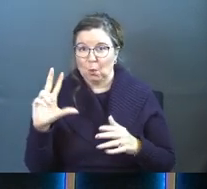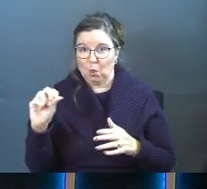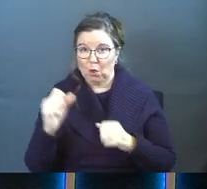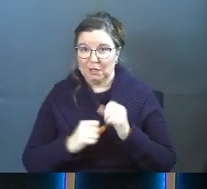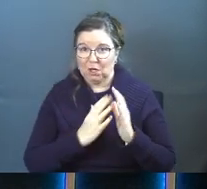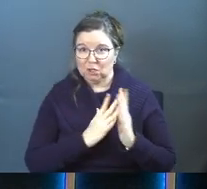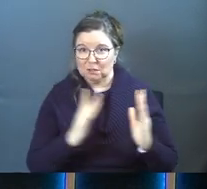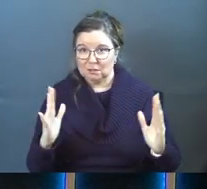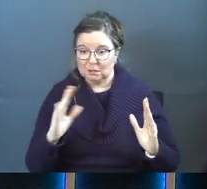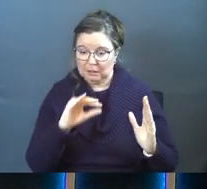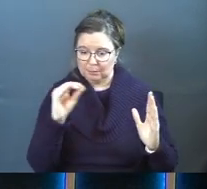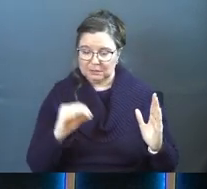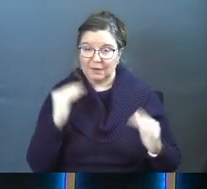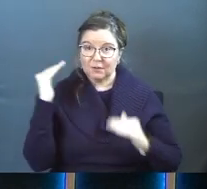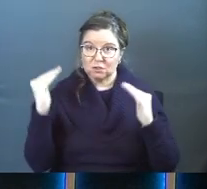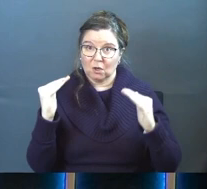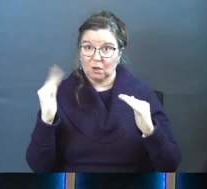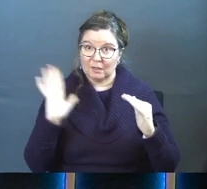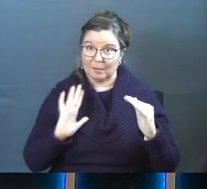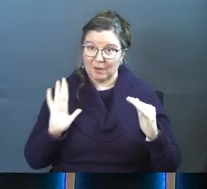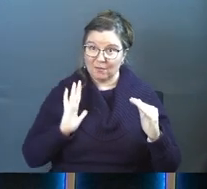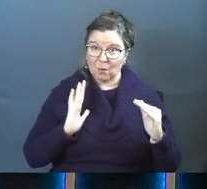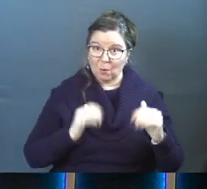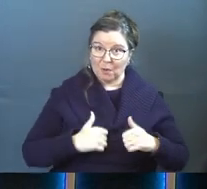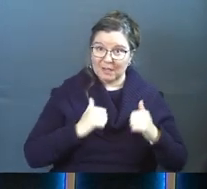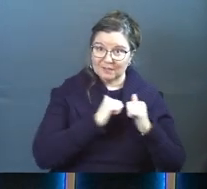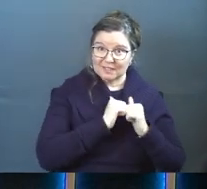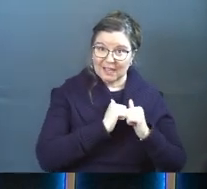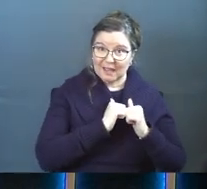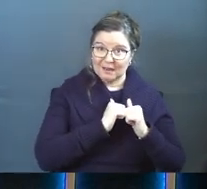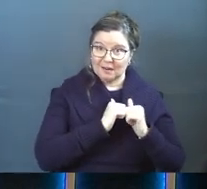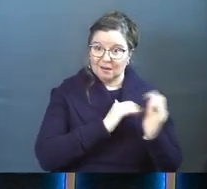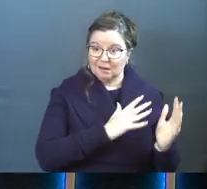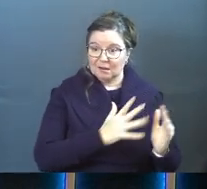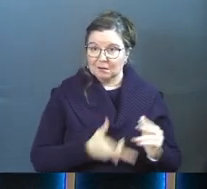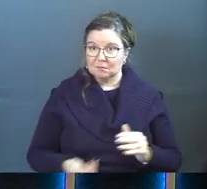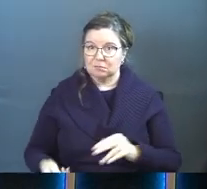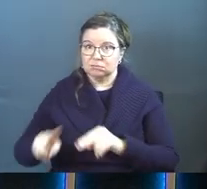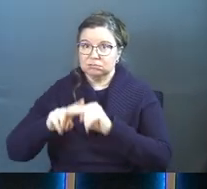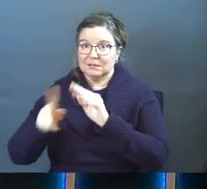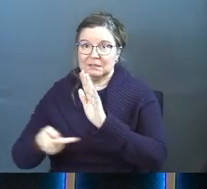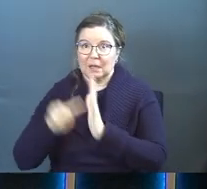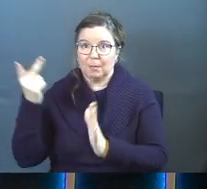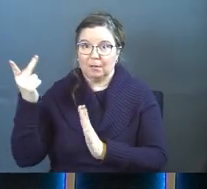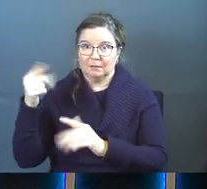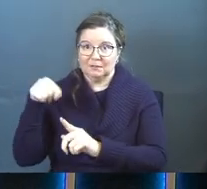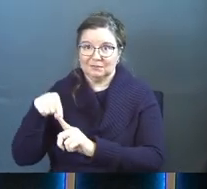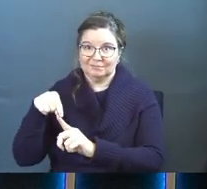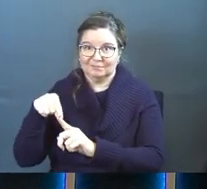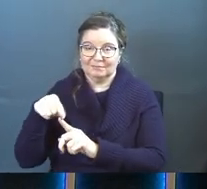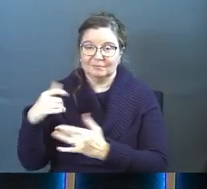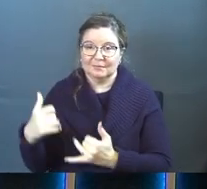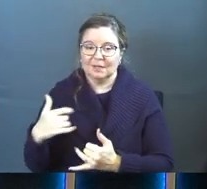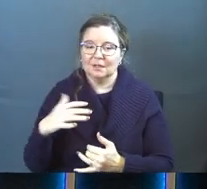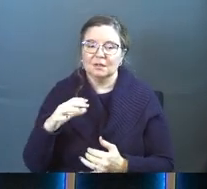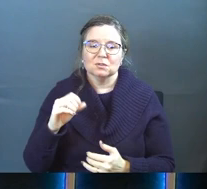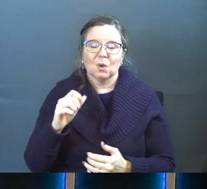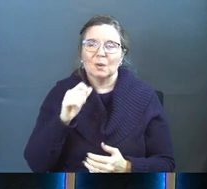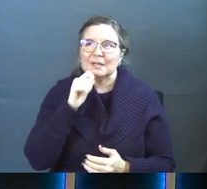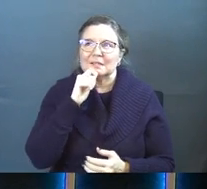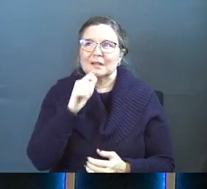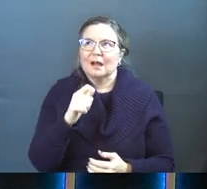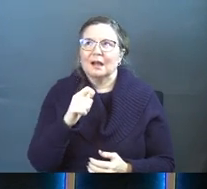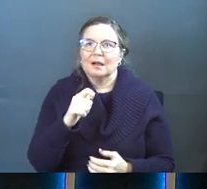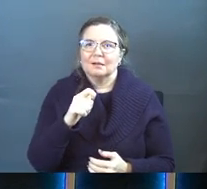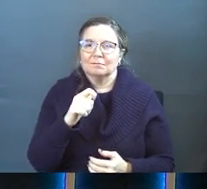there, they said the percentage of adults that were cohabitating more than doubled during that time. So cohabitating is